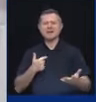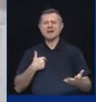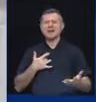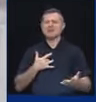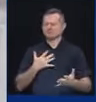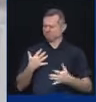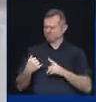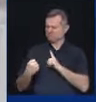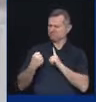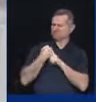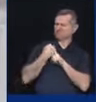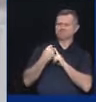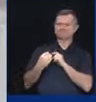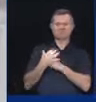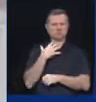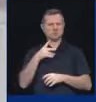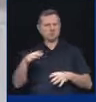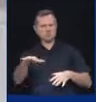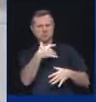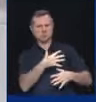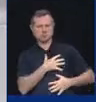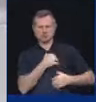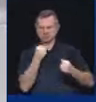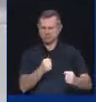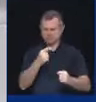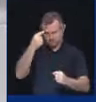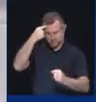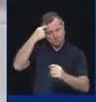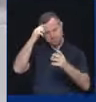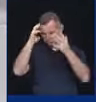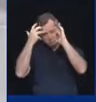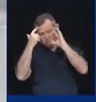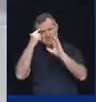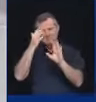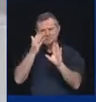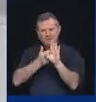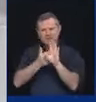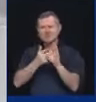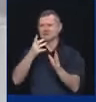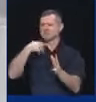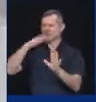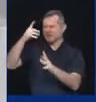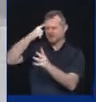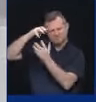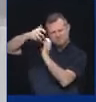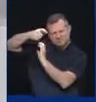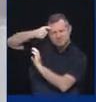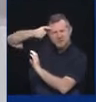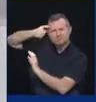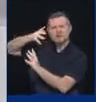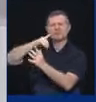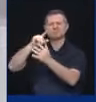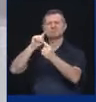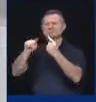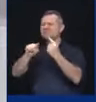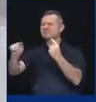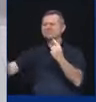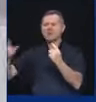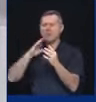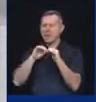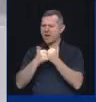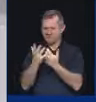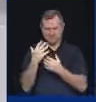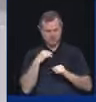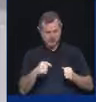and psychological ways that we'll still find out for years to come how that's affected all of us.